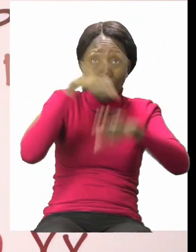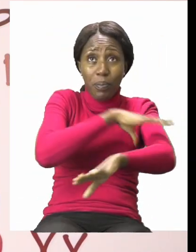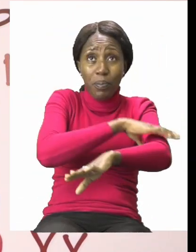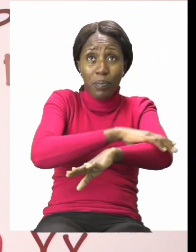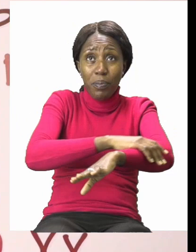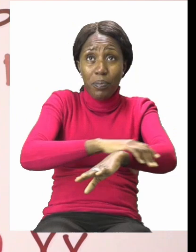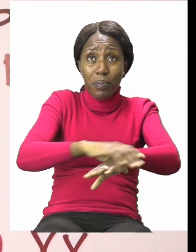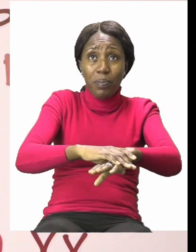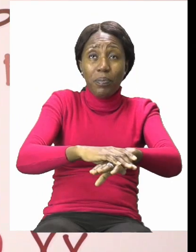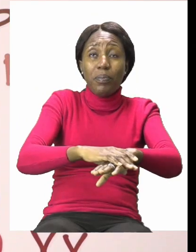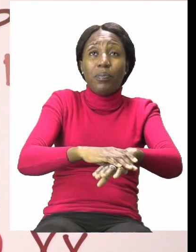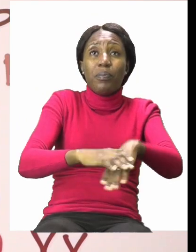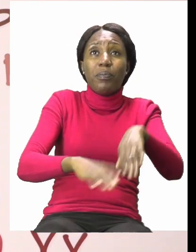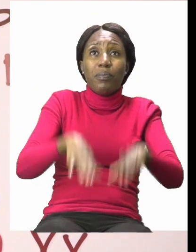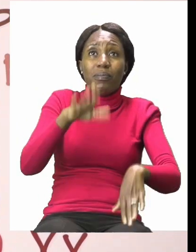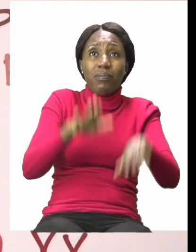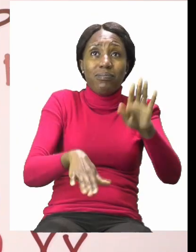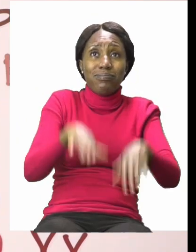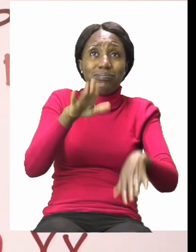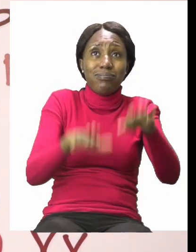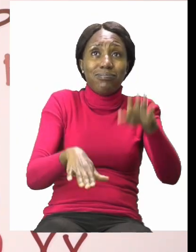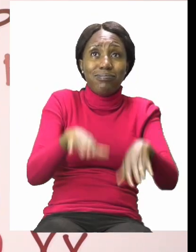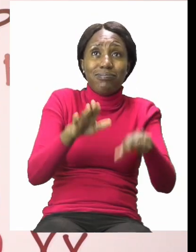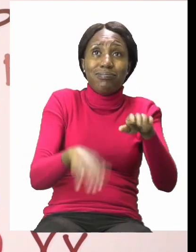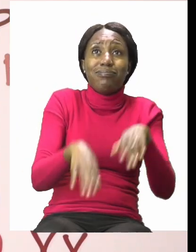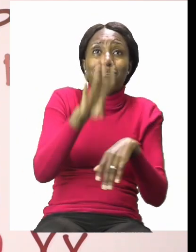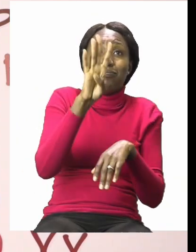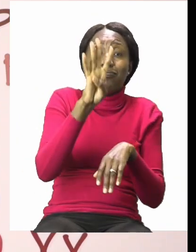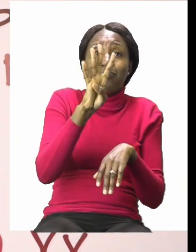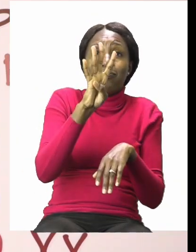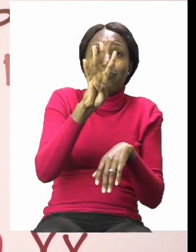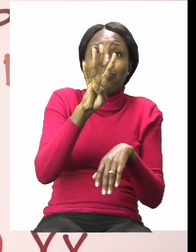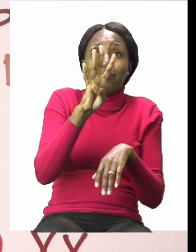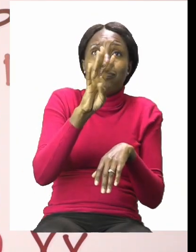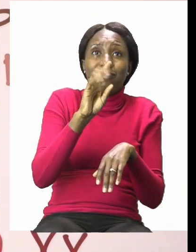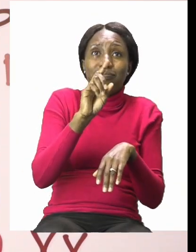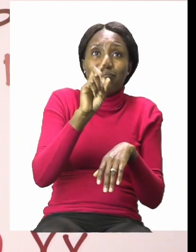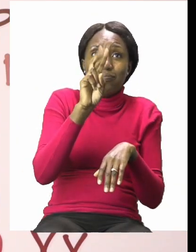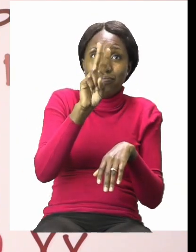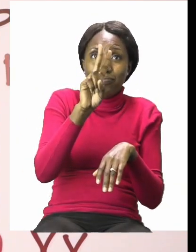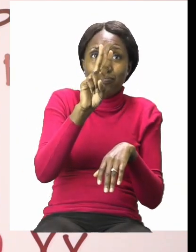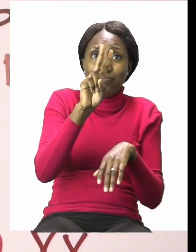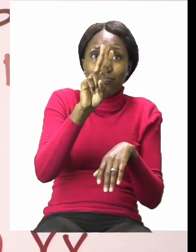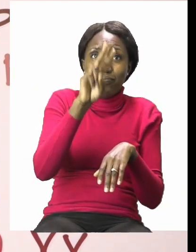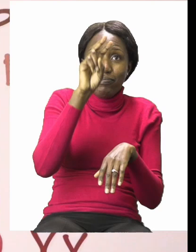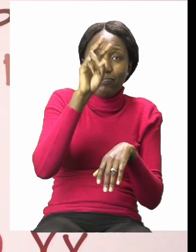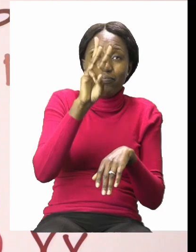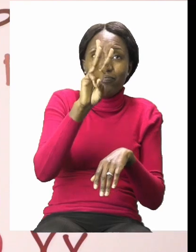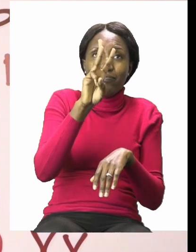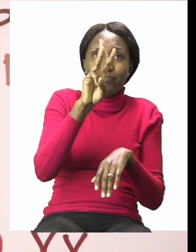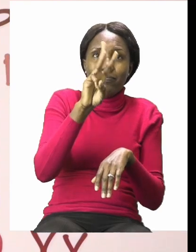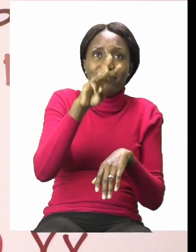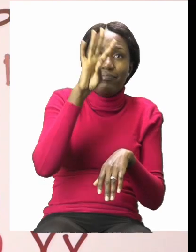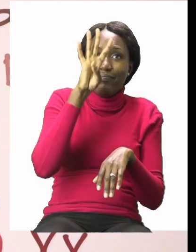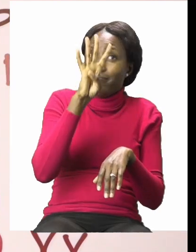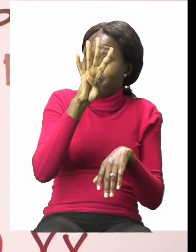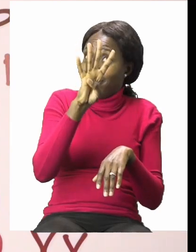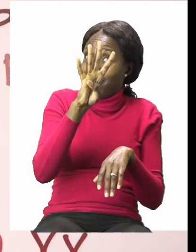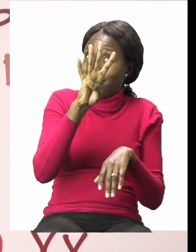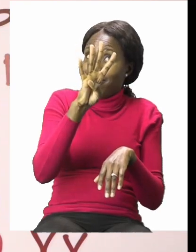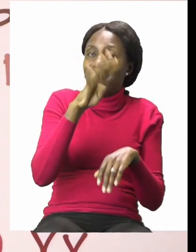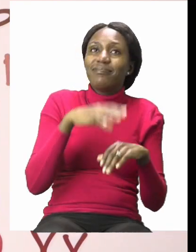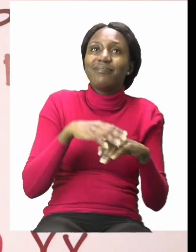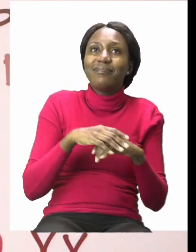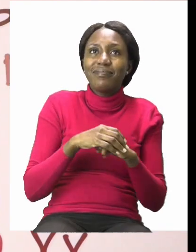A donkey has 4 legs. 1, 2, 3,